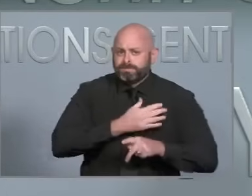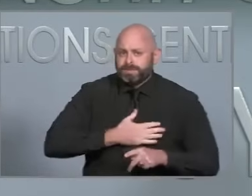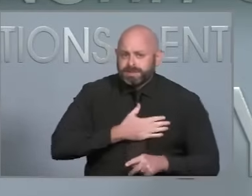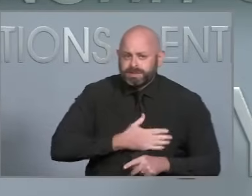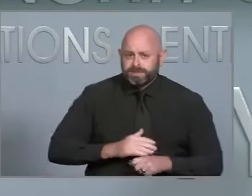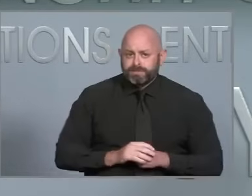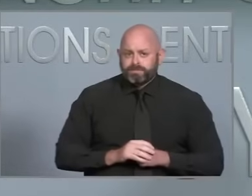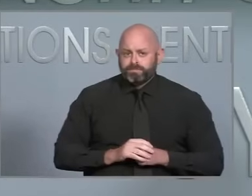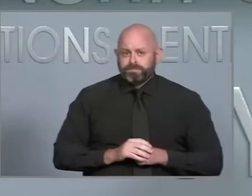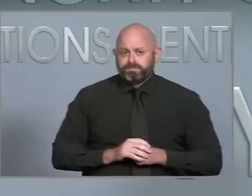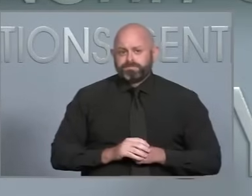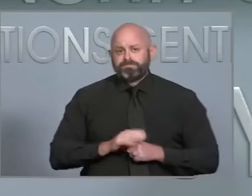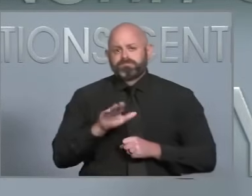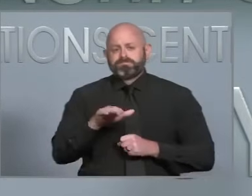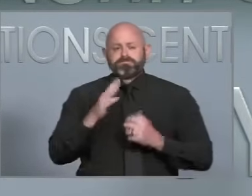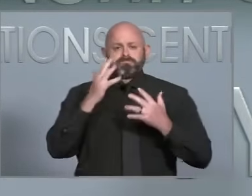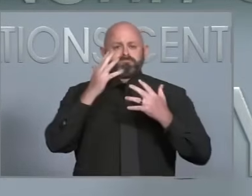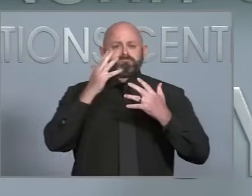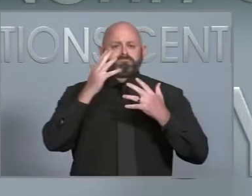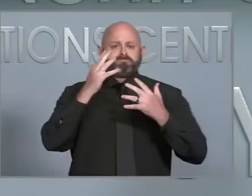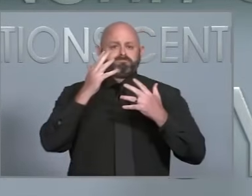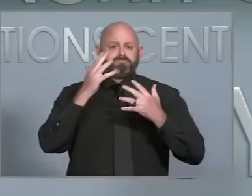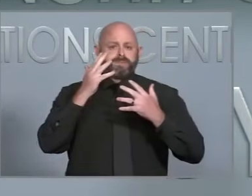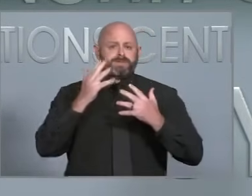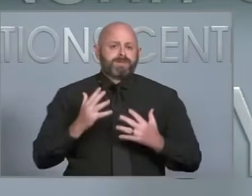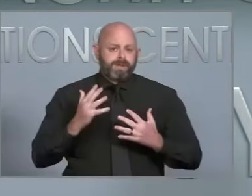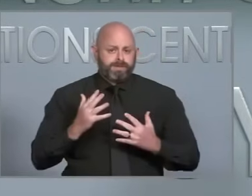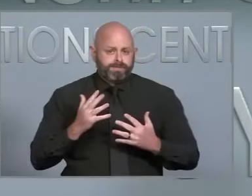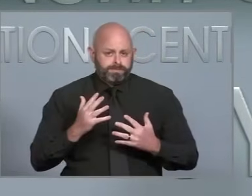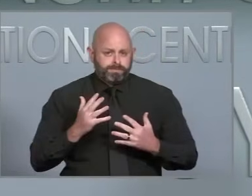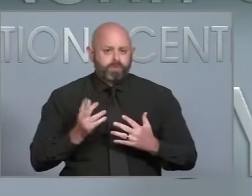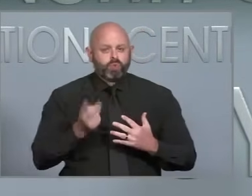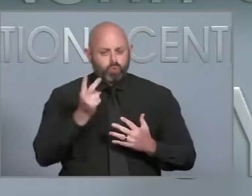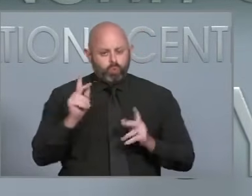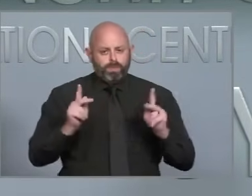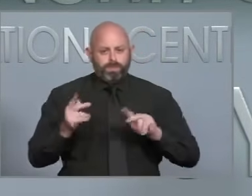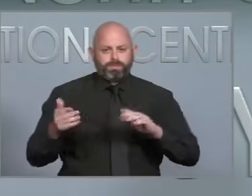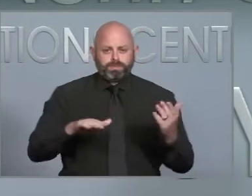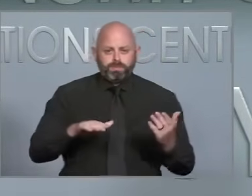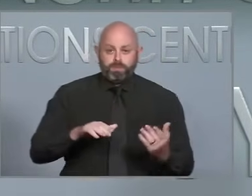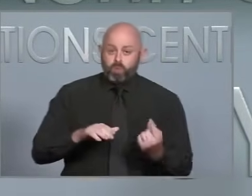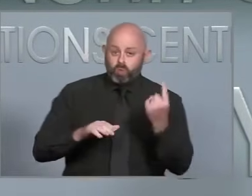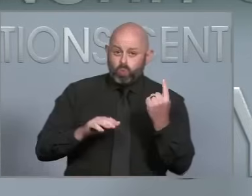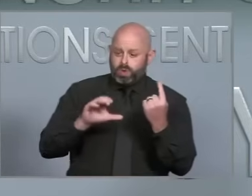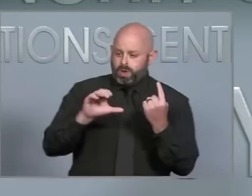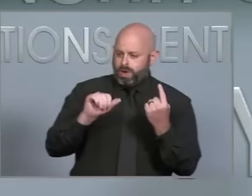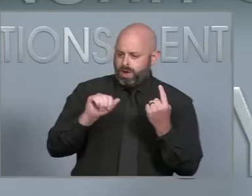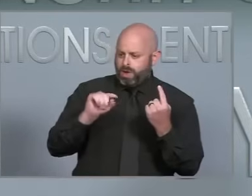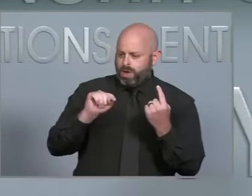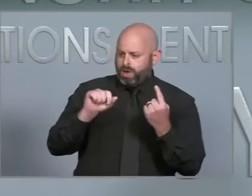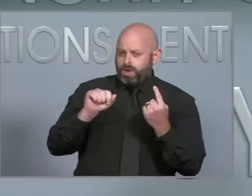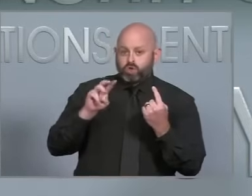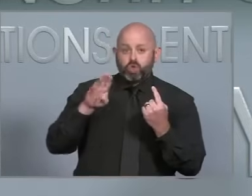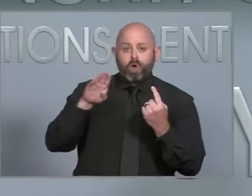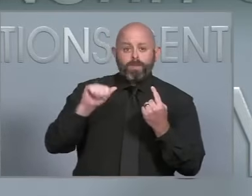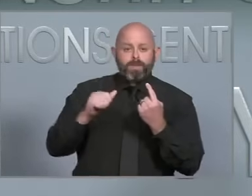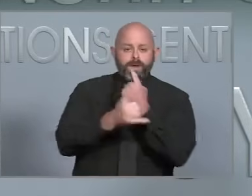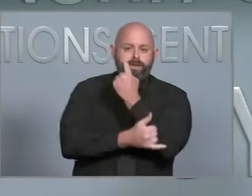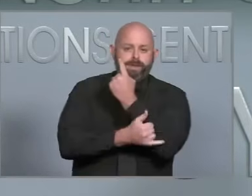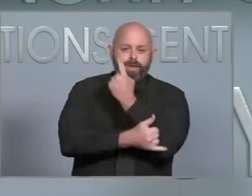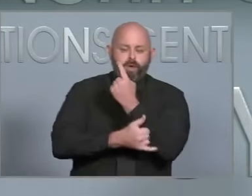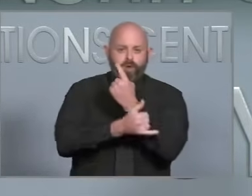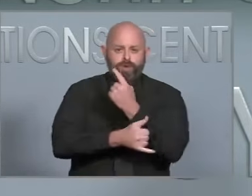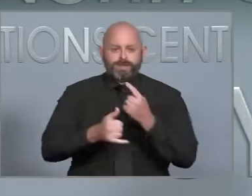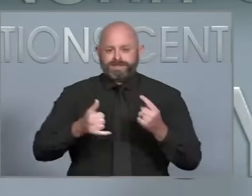Sadly, our hearts are heavy as we report 2 deaths, one in Catawba County due to a motor vehicle collision on a